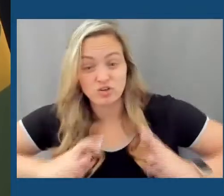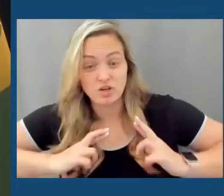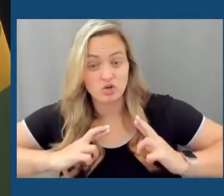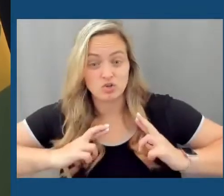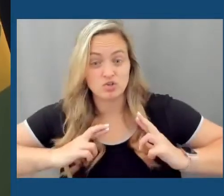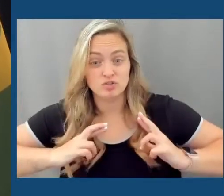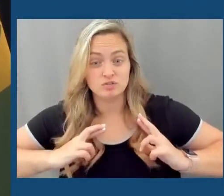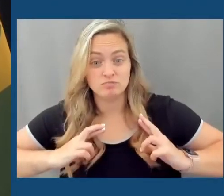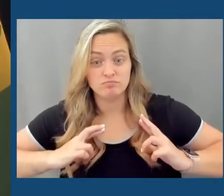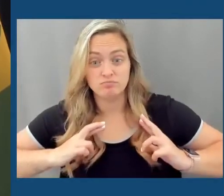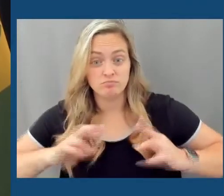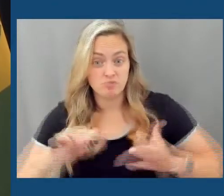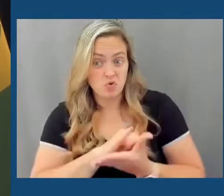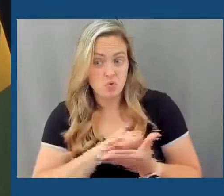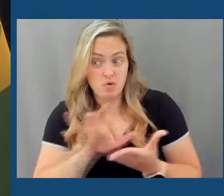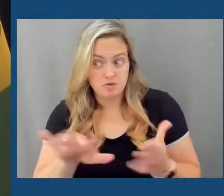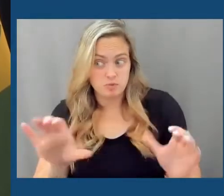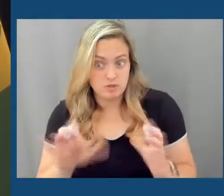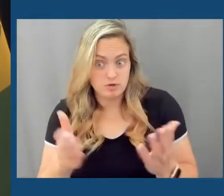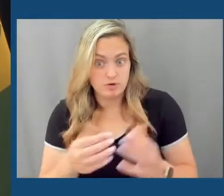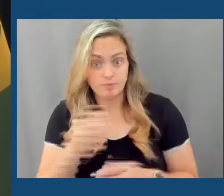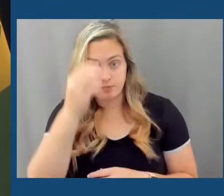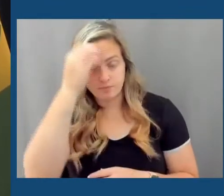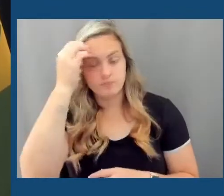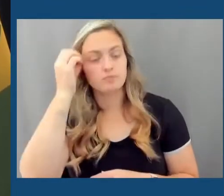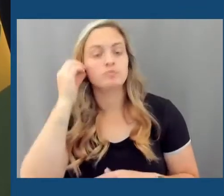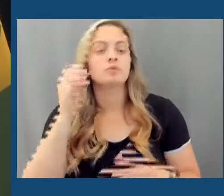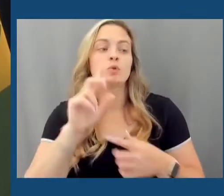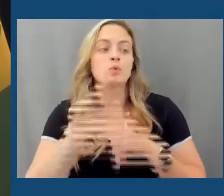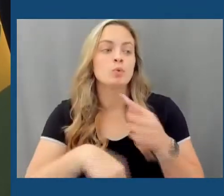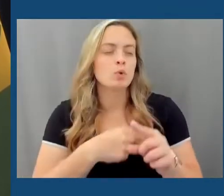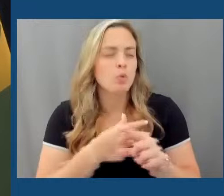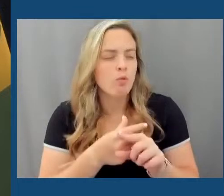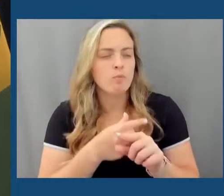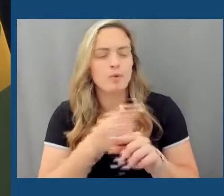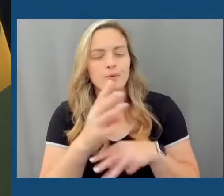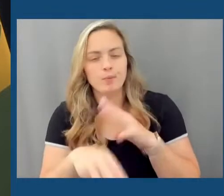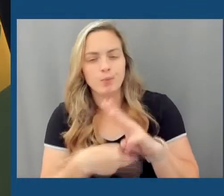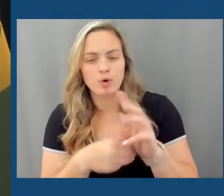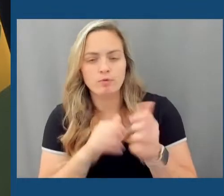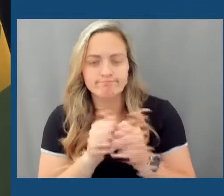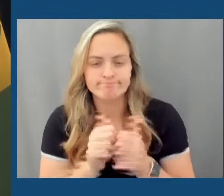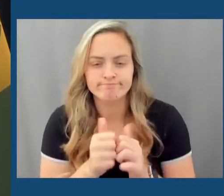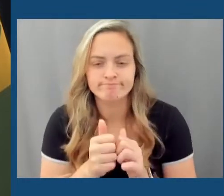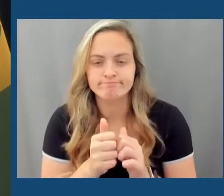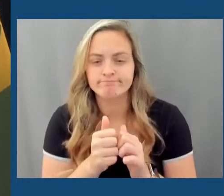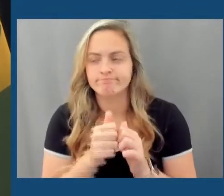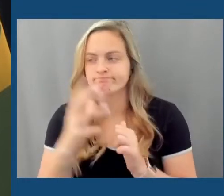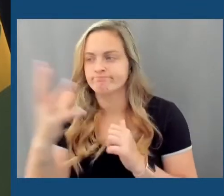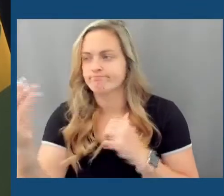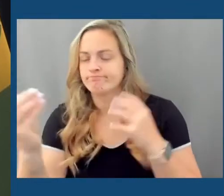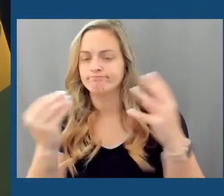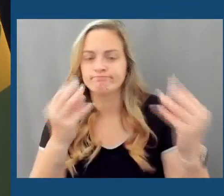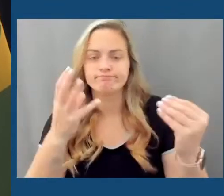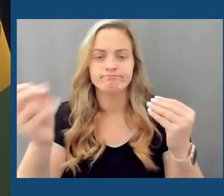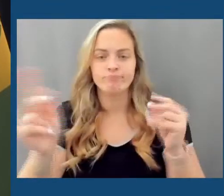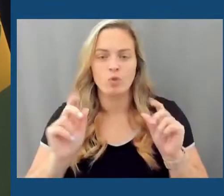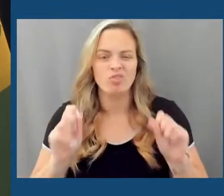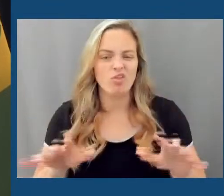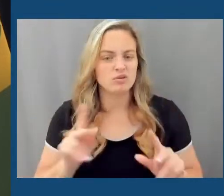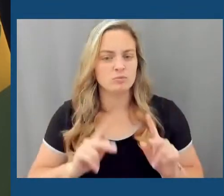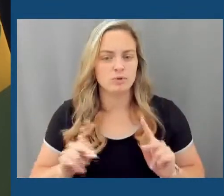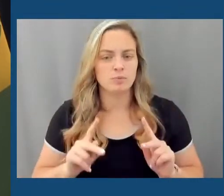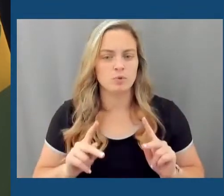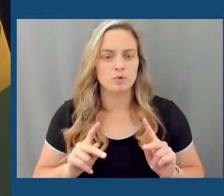all across. And then global competition, companies went elsewhere. We lost people. Our greatest